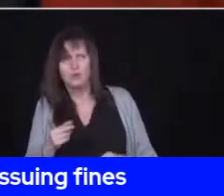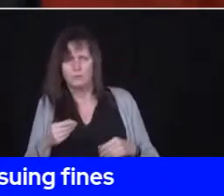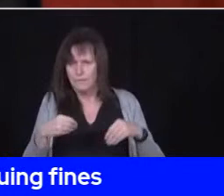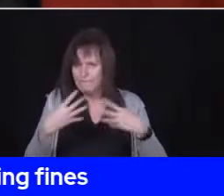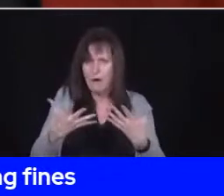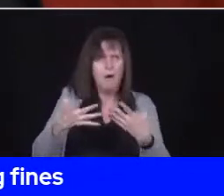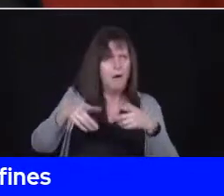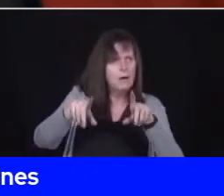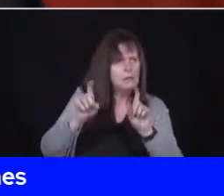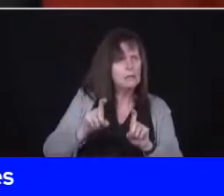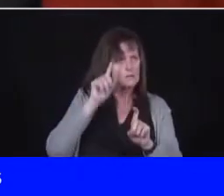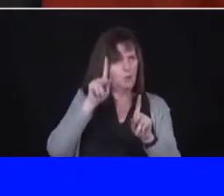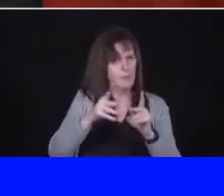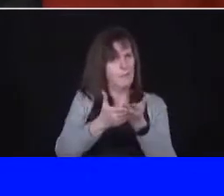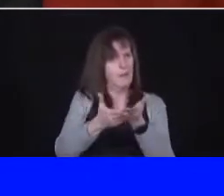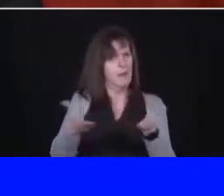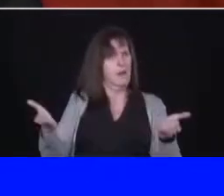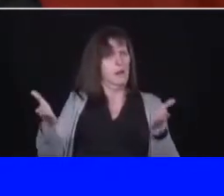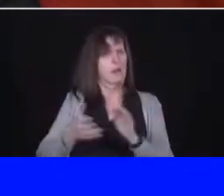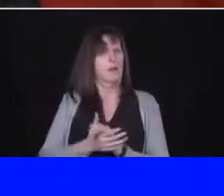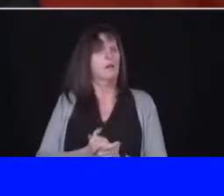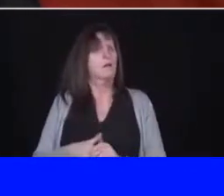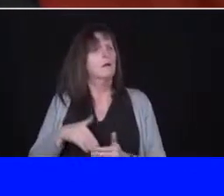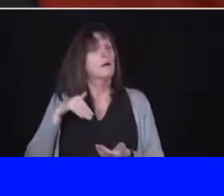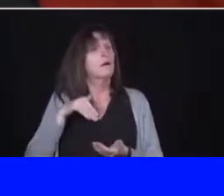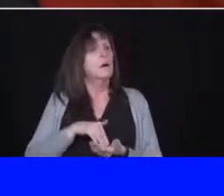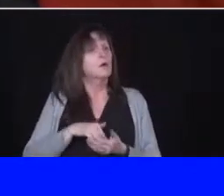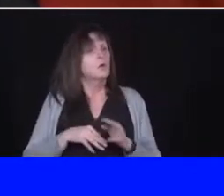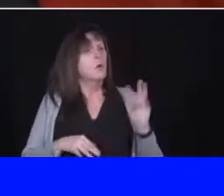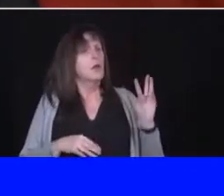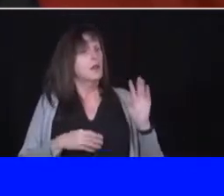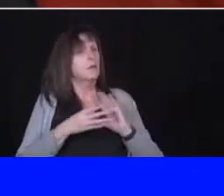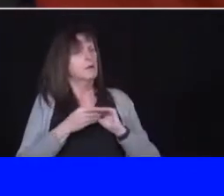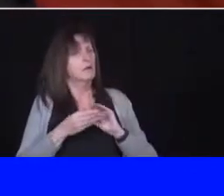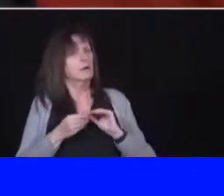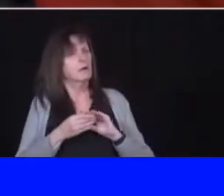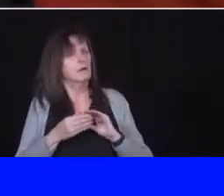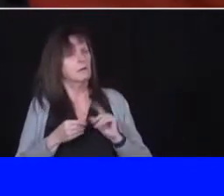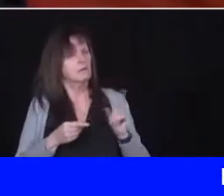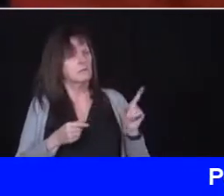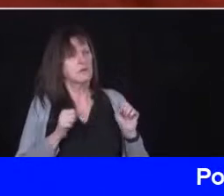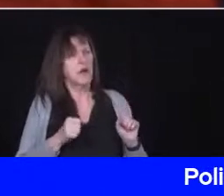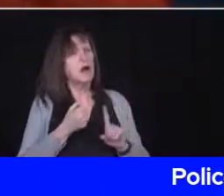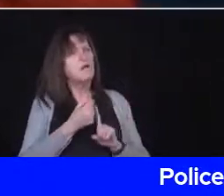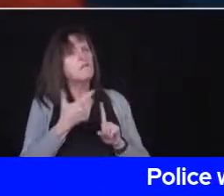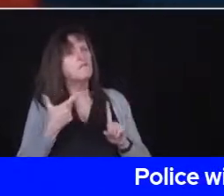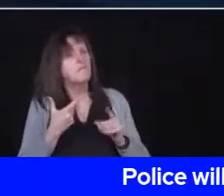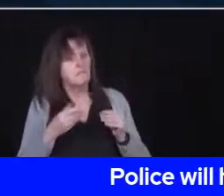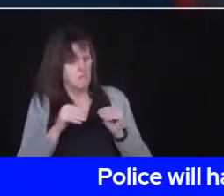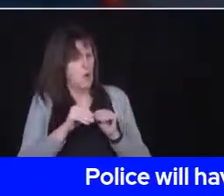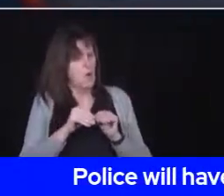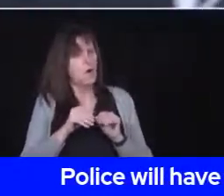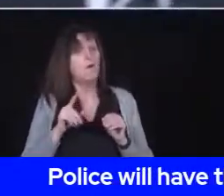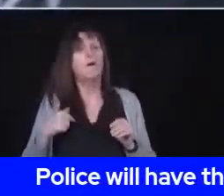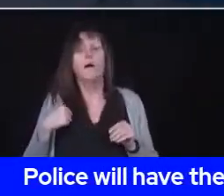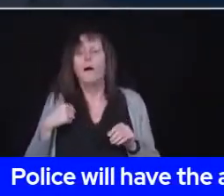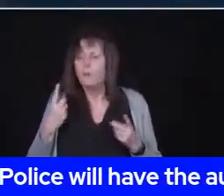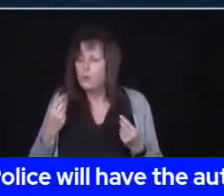over to Dr. Williams, and he can run through again what we've done over the last few weeks, I should say.